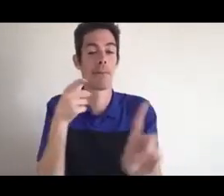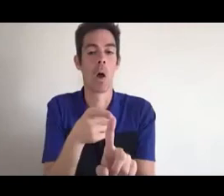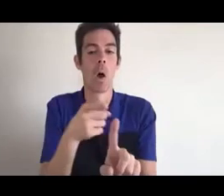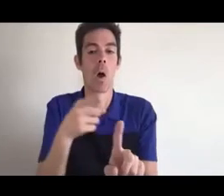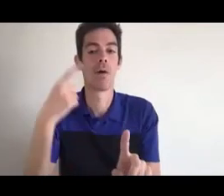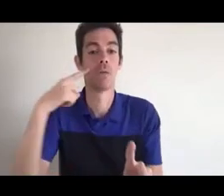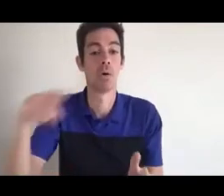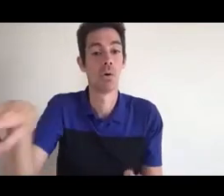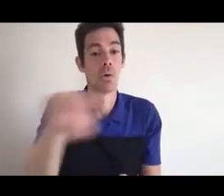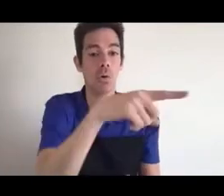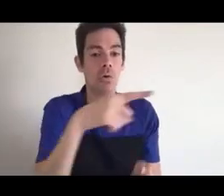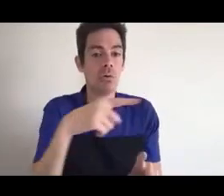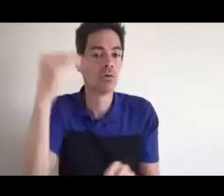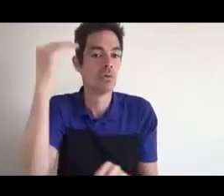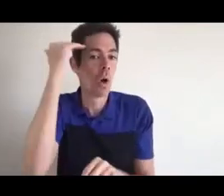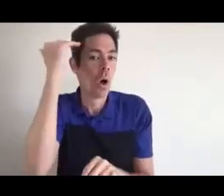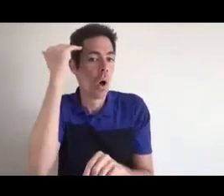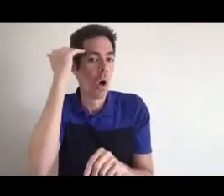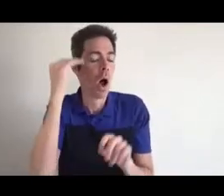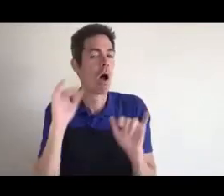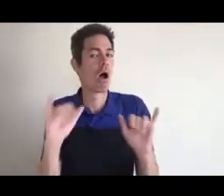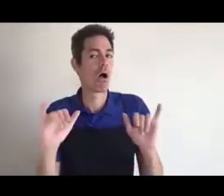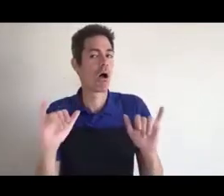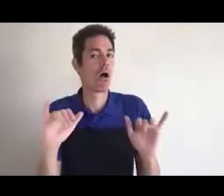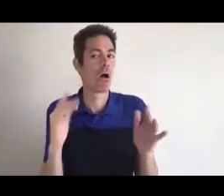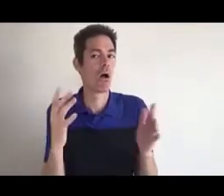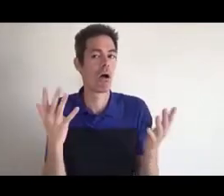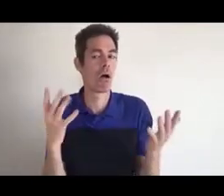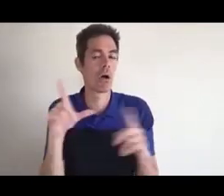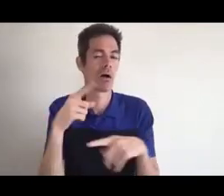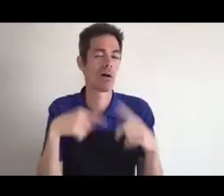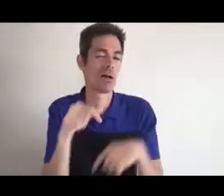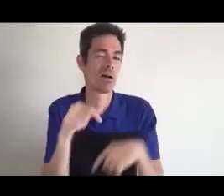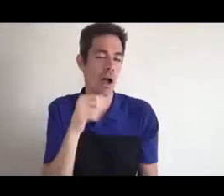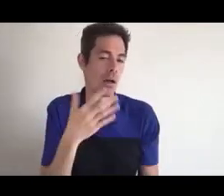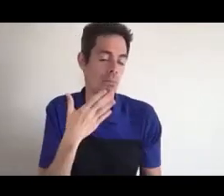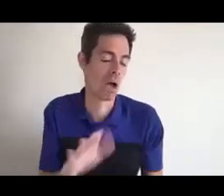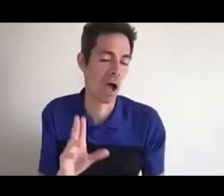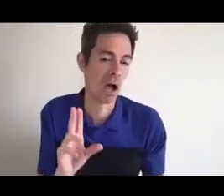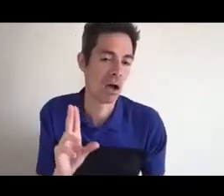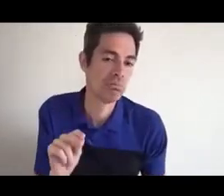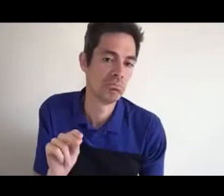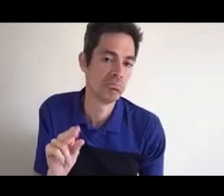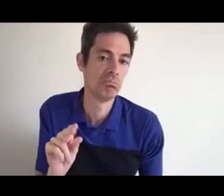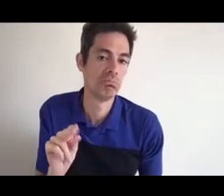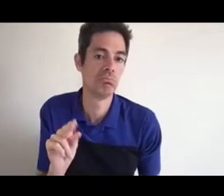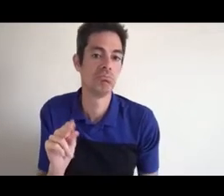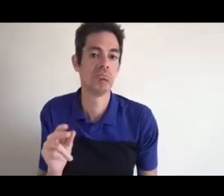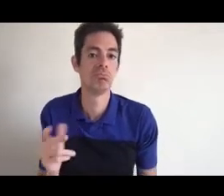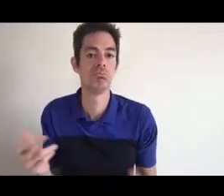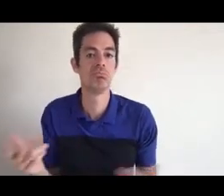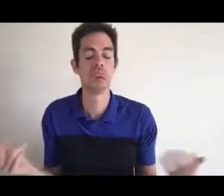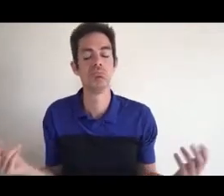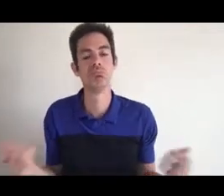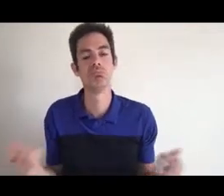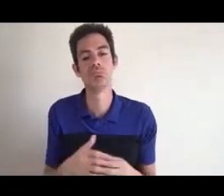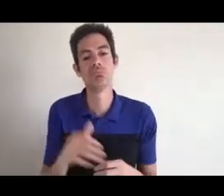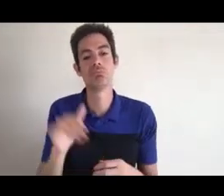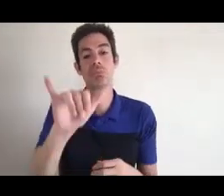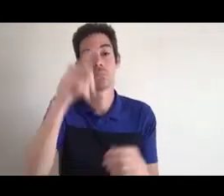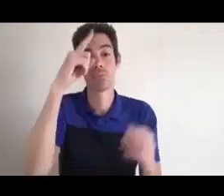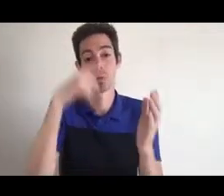I see some of the benefits of that, but I think it's important for you to know that letter signs are not bad